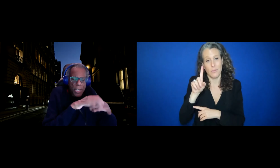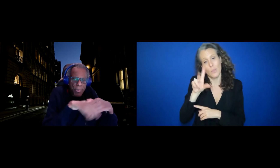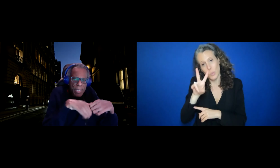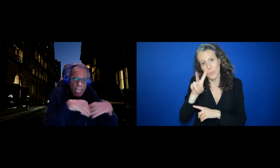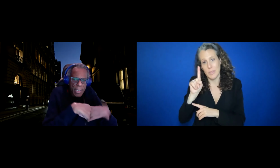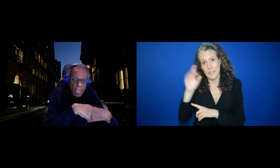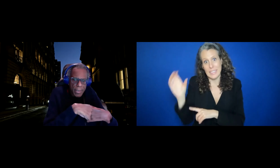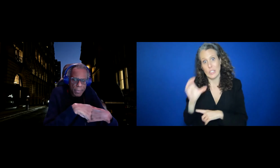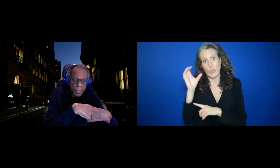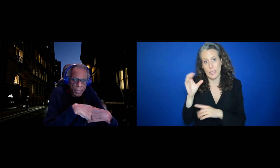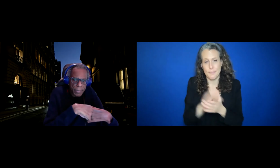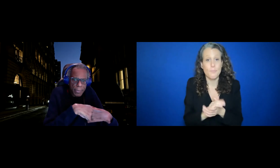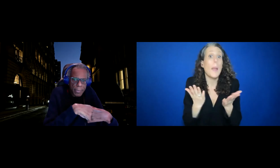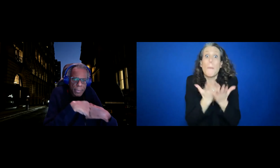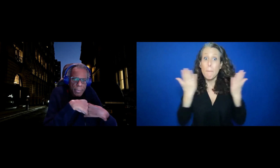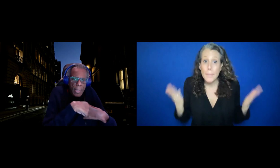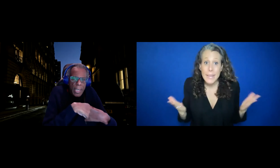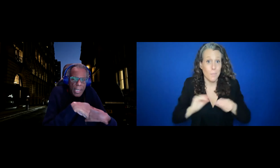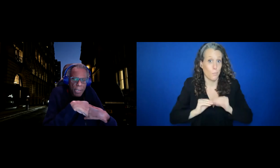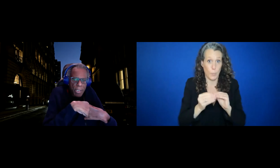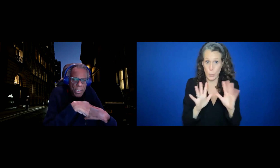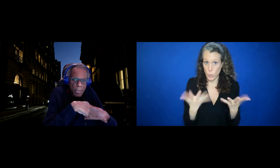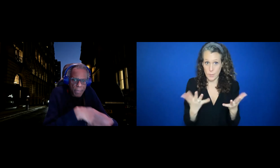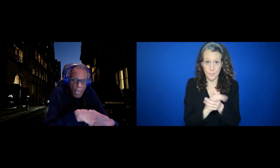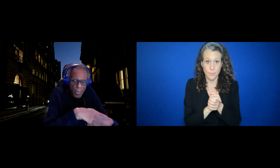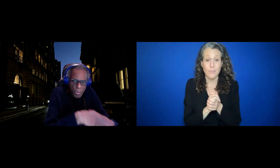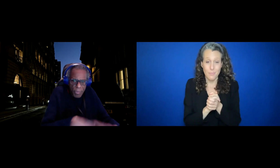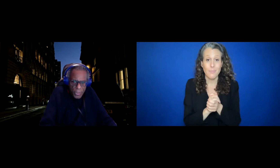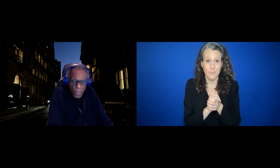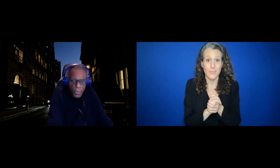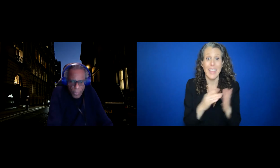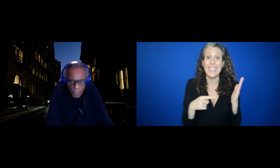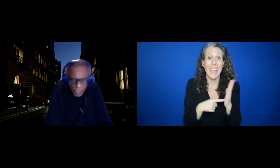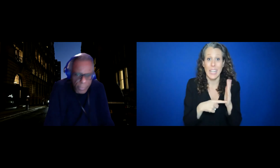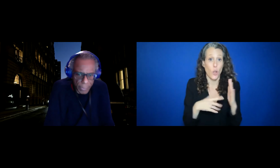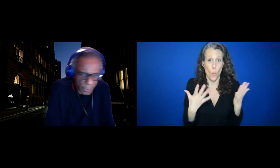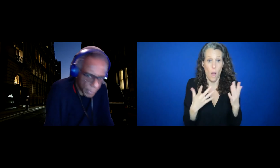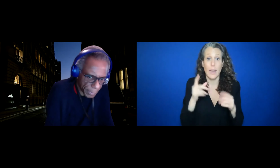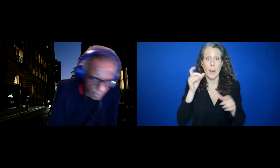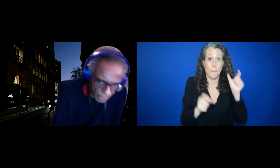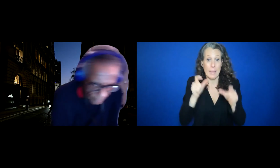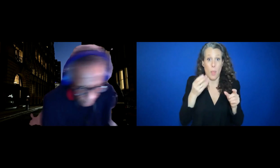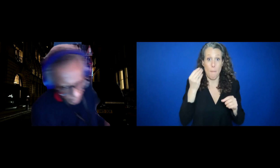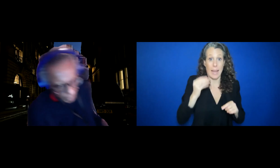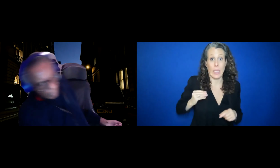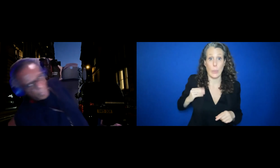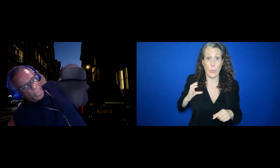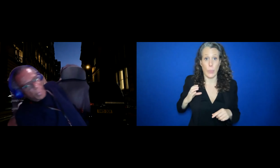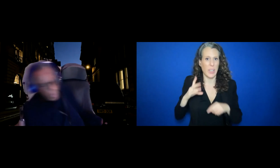The major risk is this. It increases the divide between rich and poor.